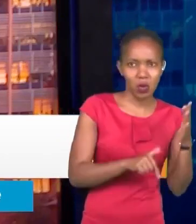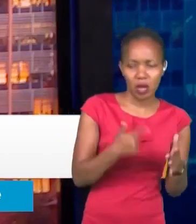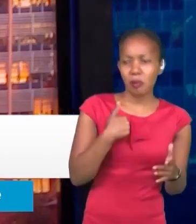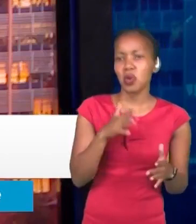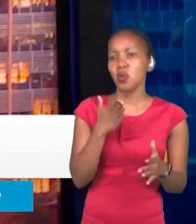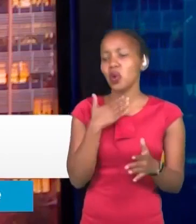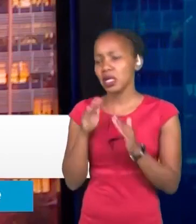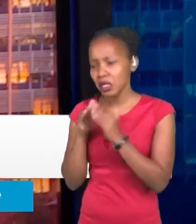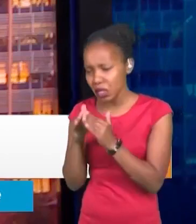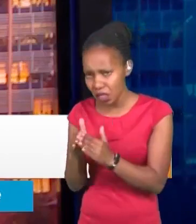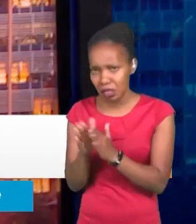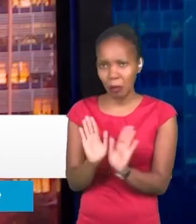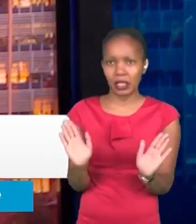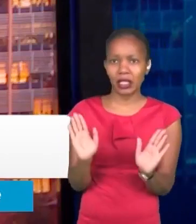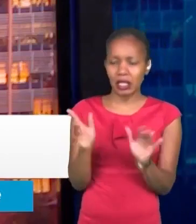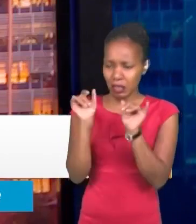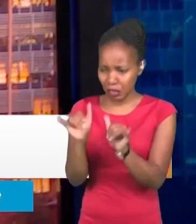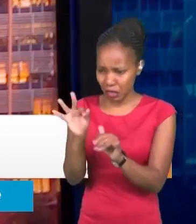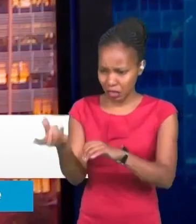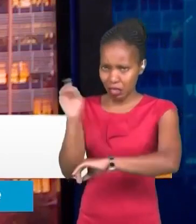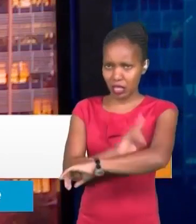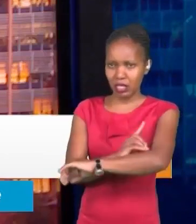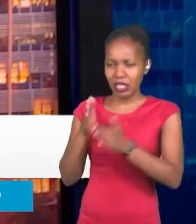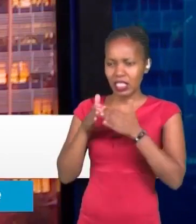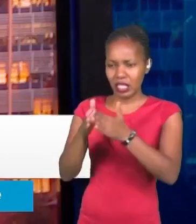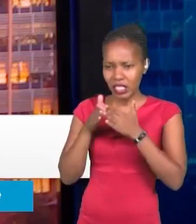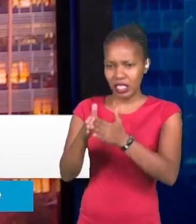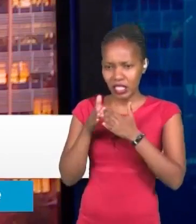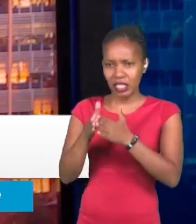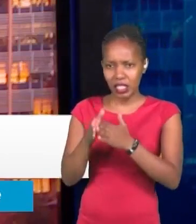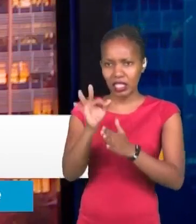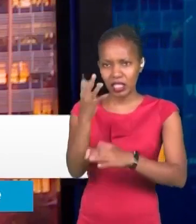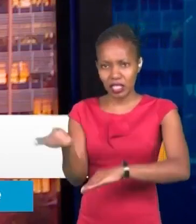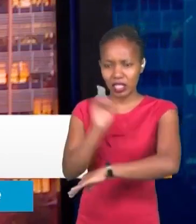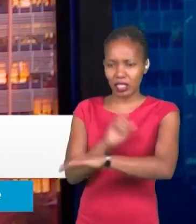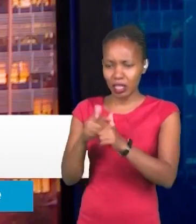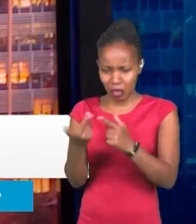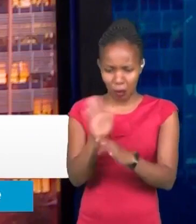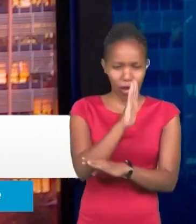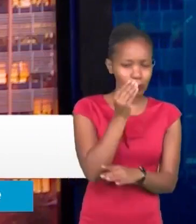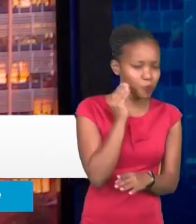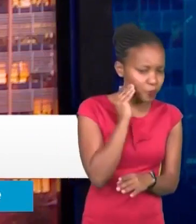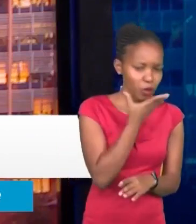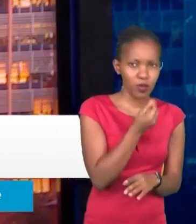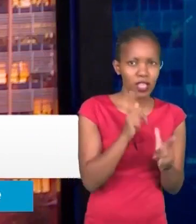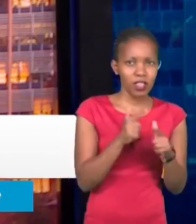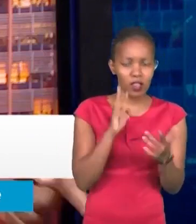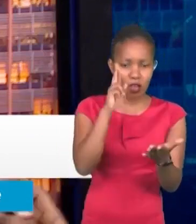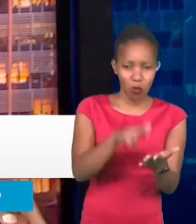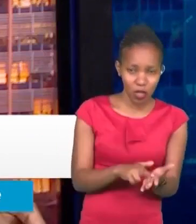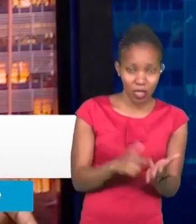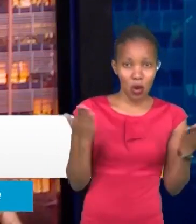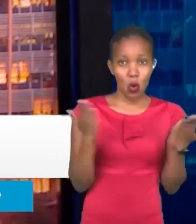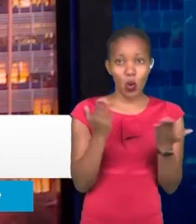purpose of having sex. Mm-hmm. She stayed there for 3 days, mm-hmm. having sex throughout the 3 days, and went back to her father's house mm-hmm. and reported where she had been during